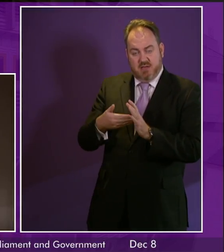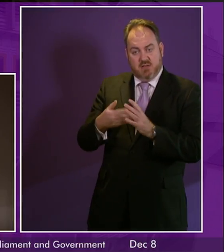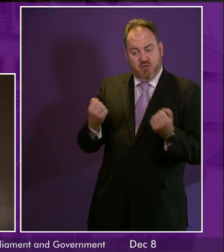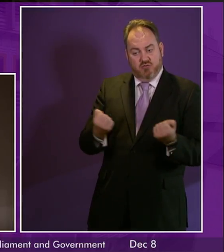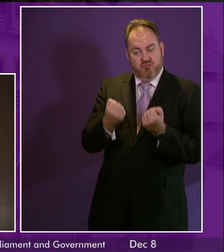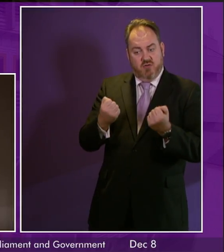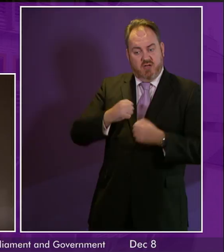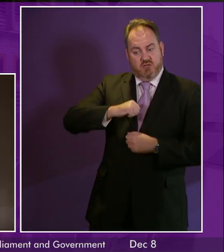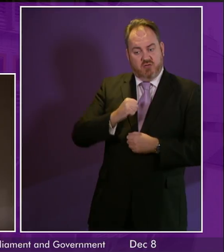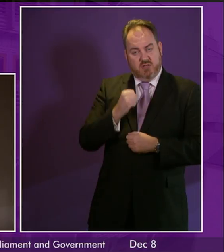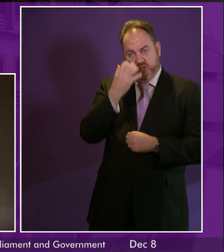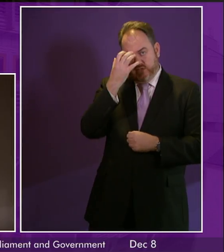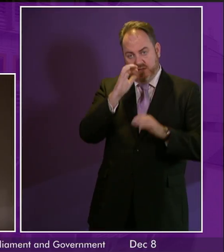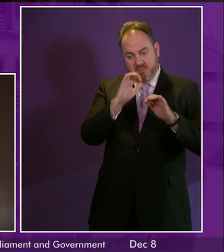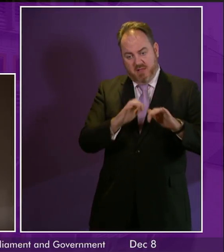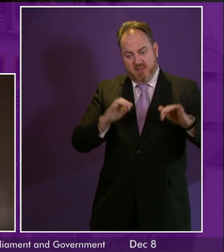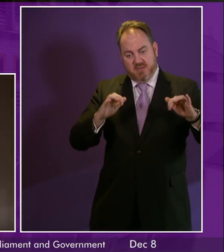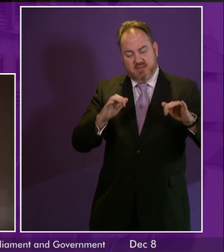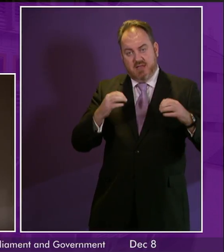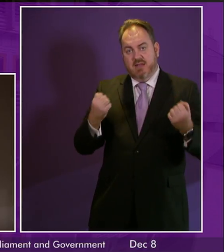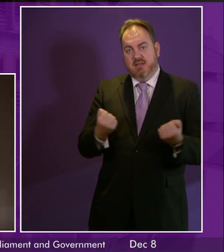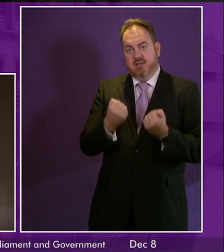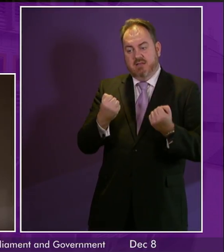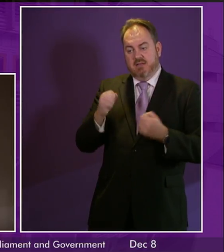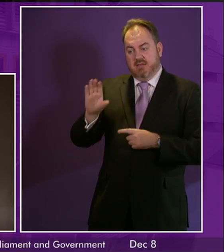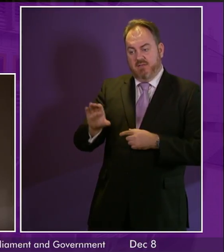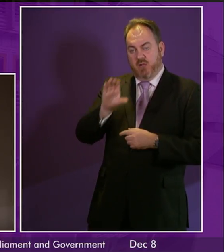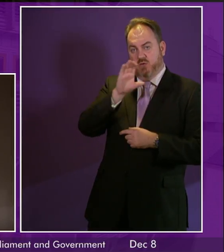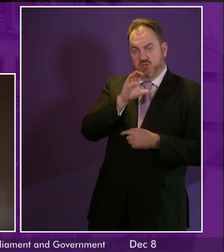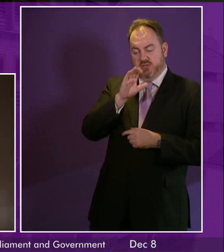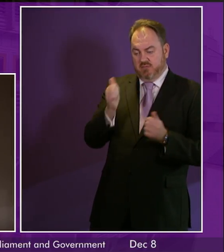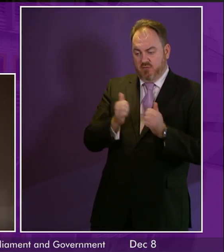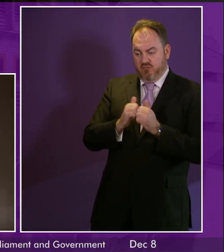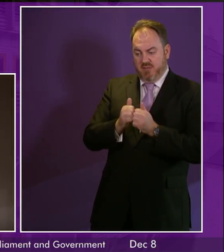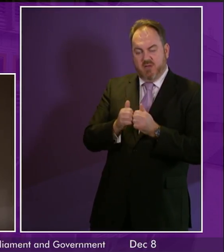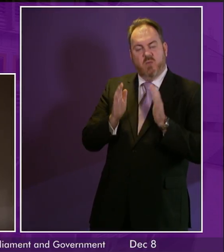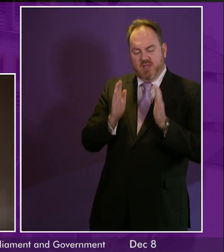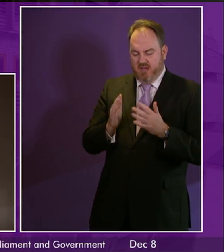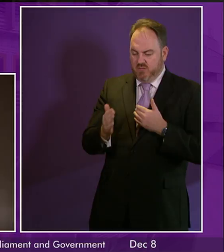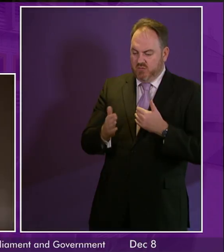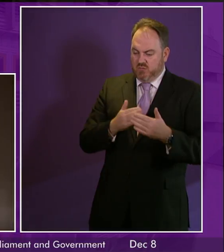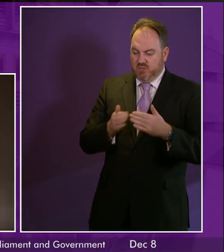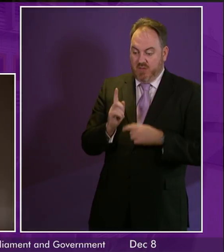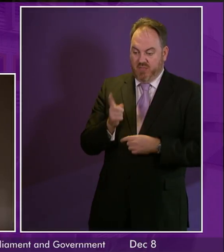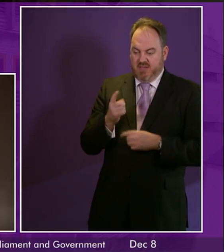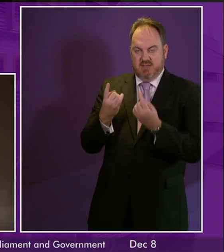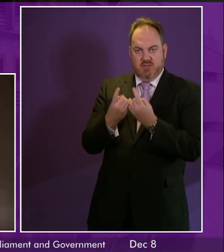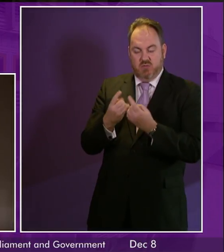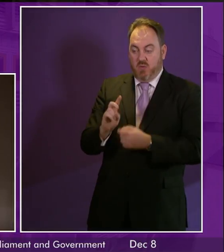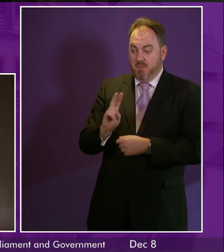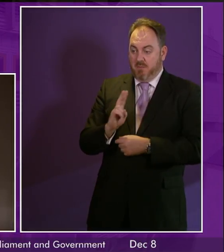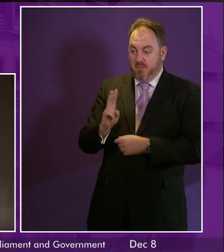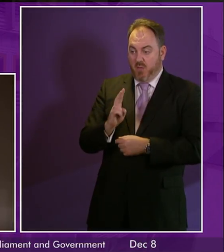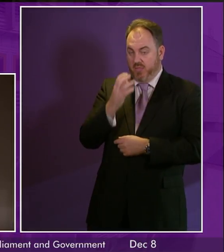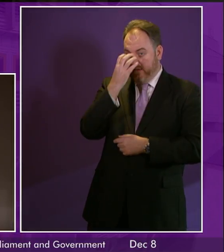Scottish Parliament and a more complex devolution settlement, means the problem needs to be fixed. Both governments need to work